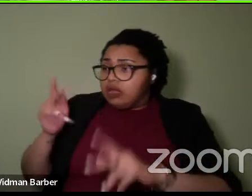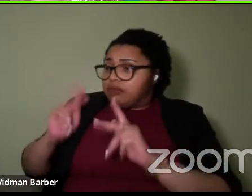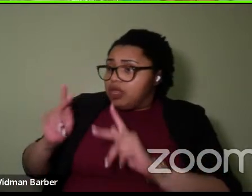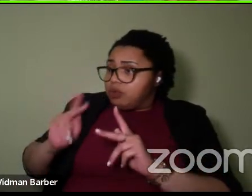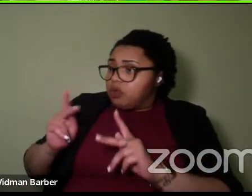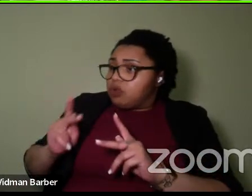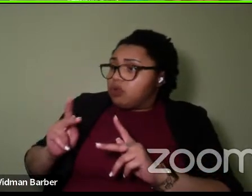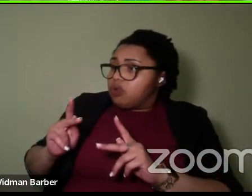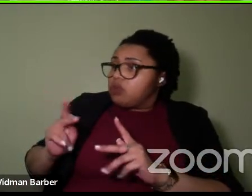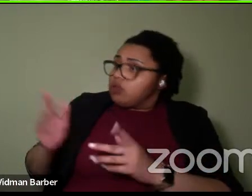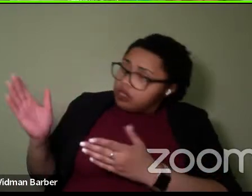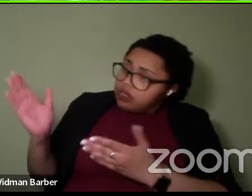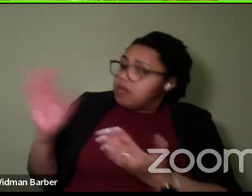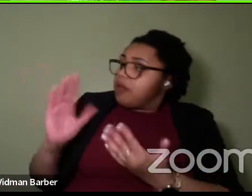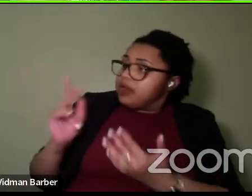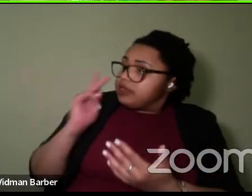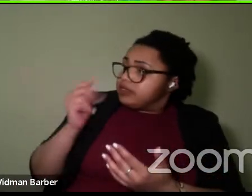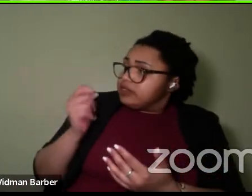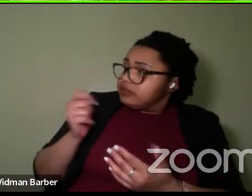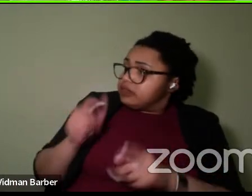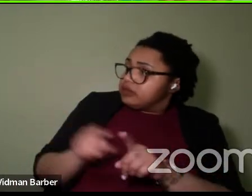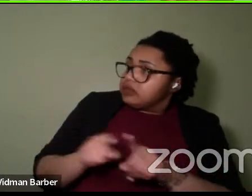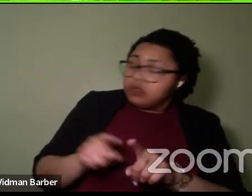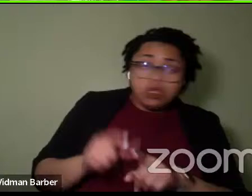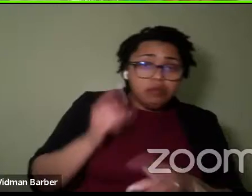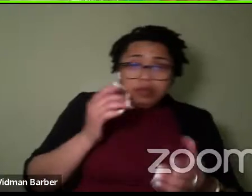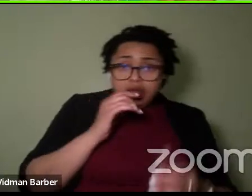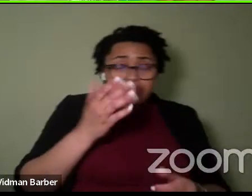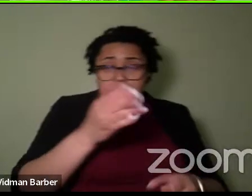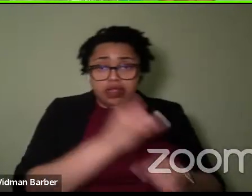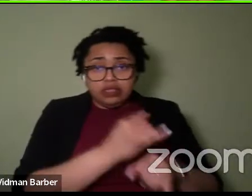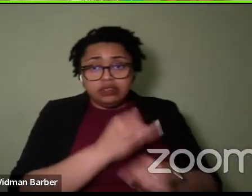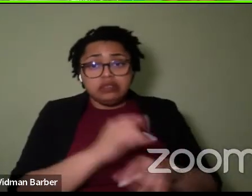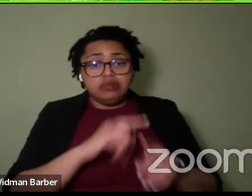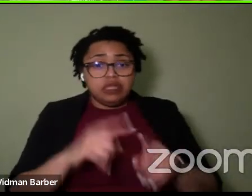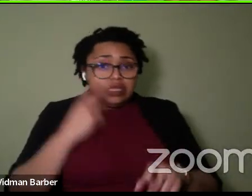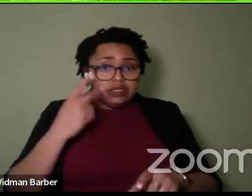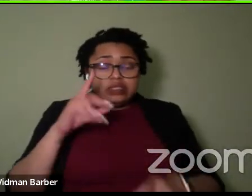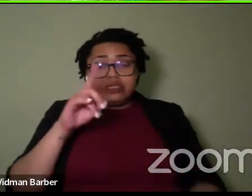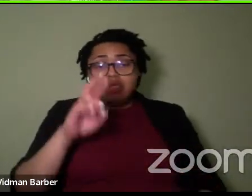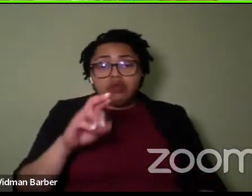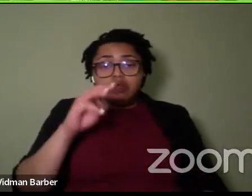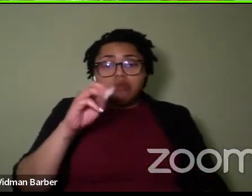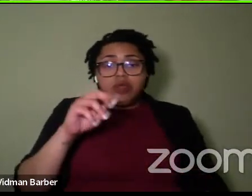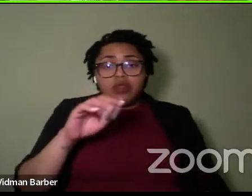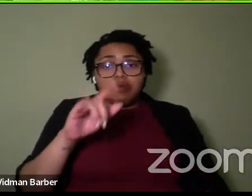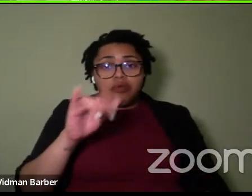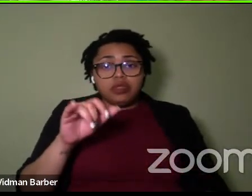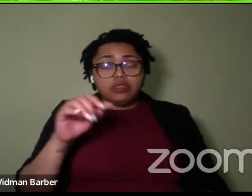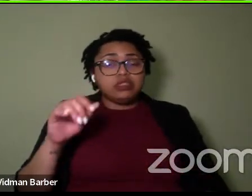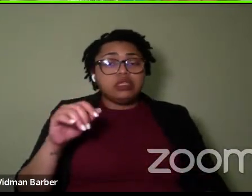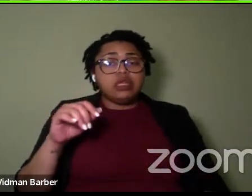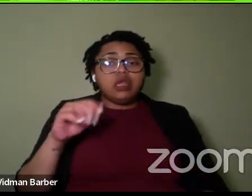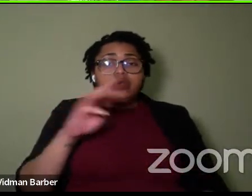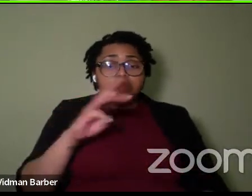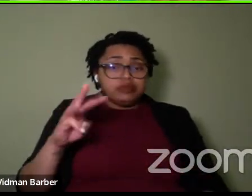somehow, whether it might not be at the institution, but they can look at Dr. Montgomery's website and be like, oh, she made it, maybe I do have some hope